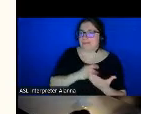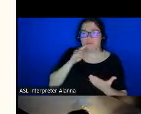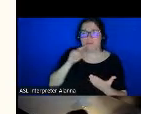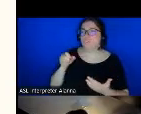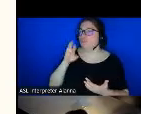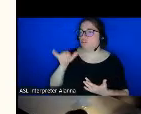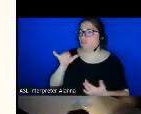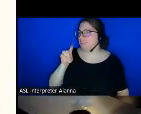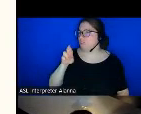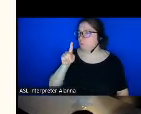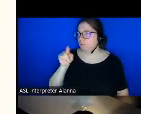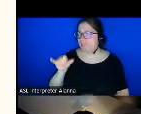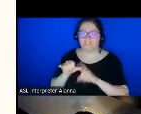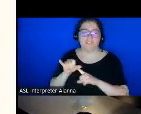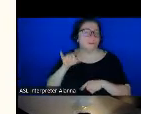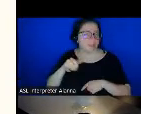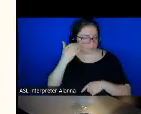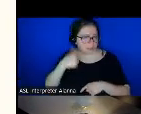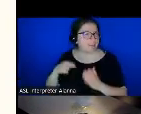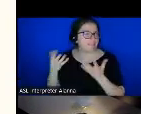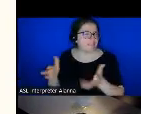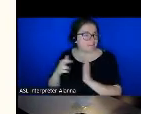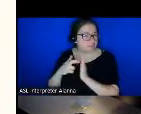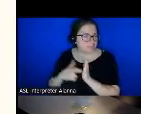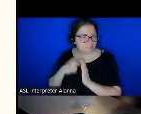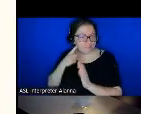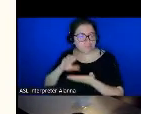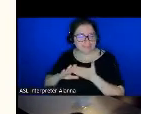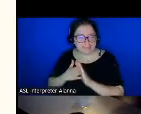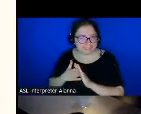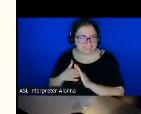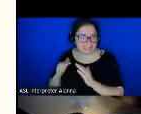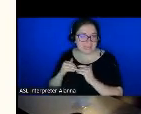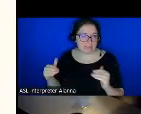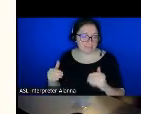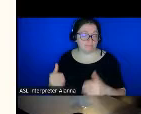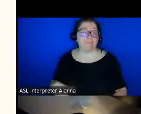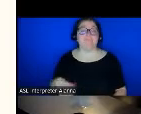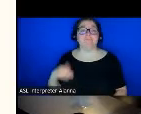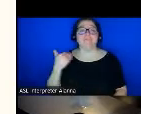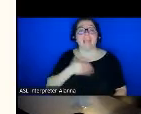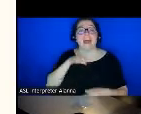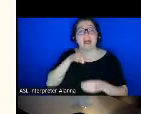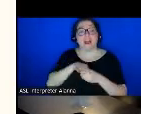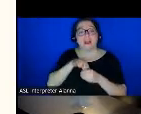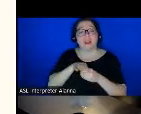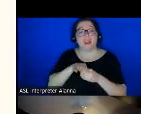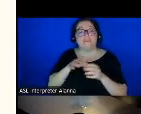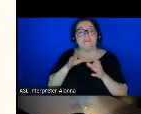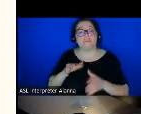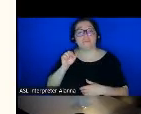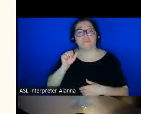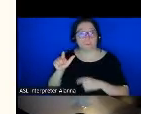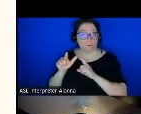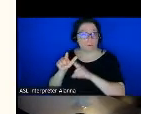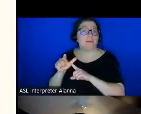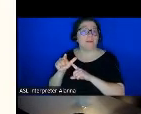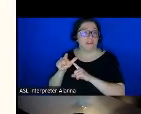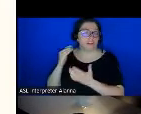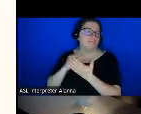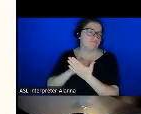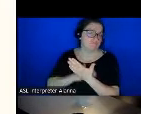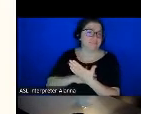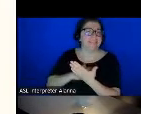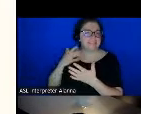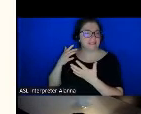ended up registering at the city level our voter roll is available under the Maryland Public Information Act um however we only